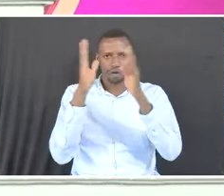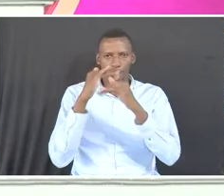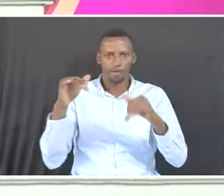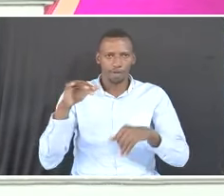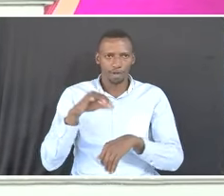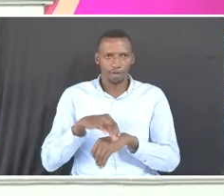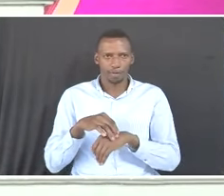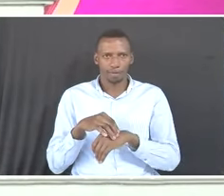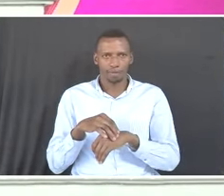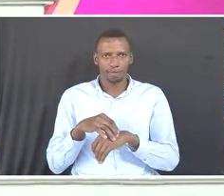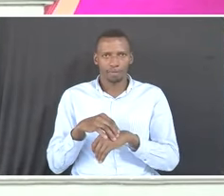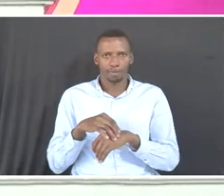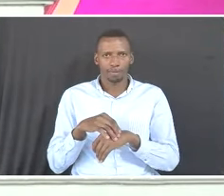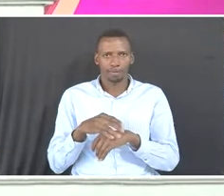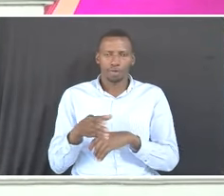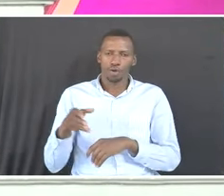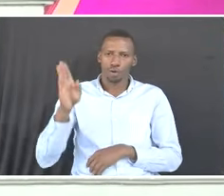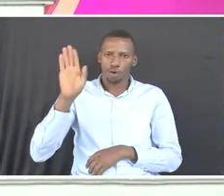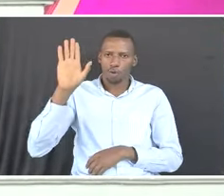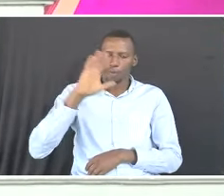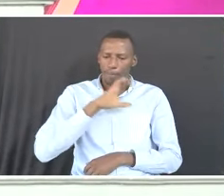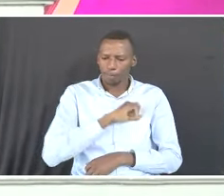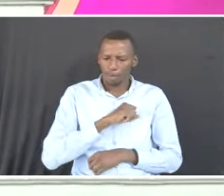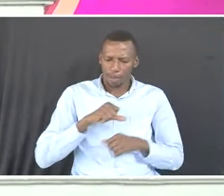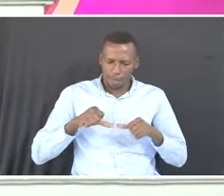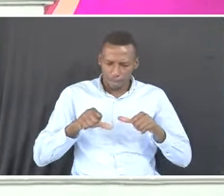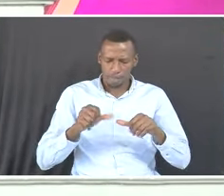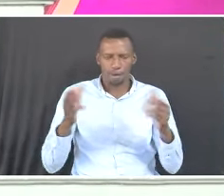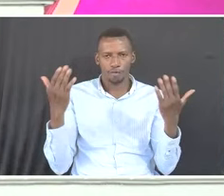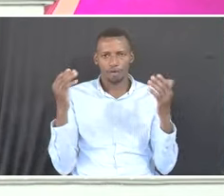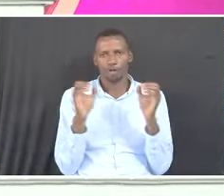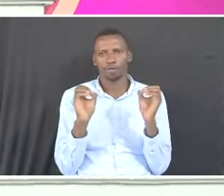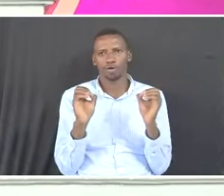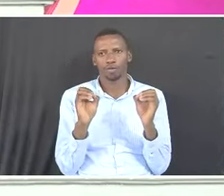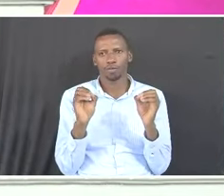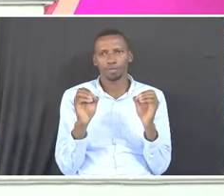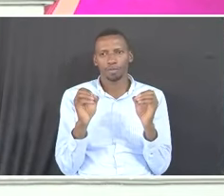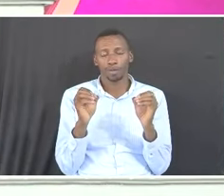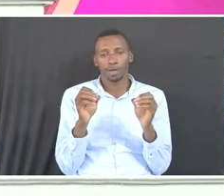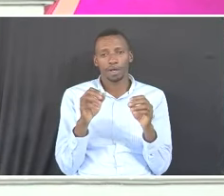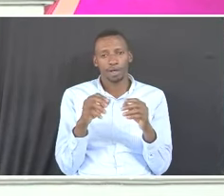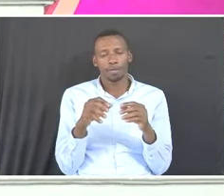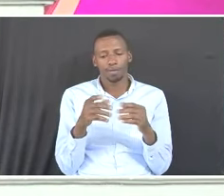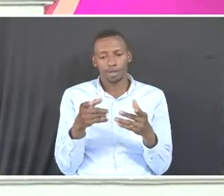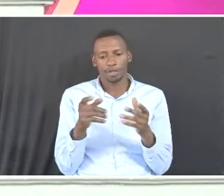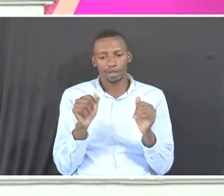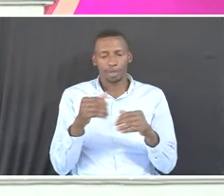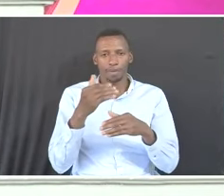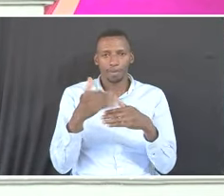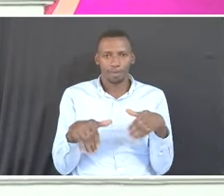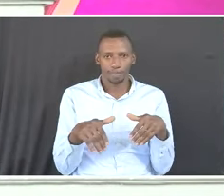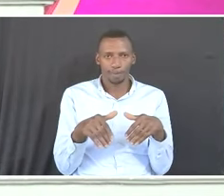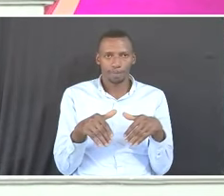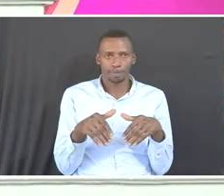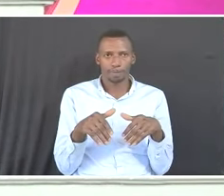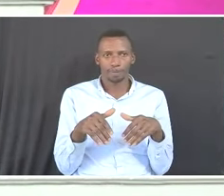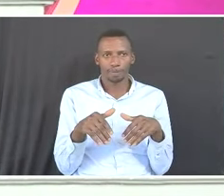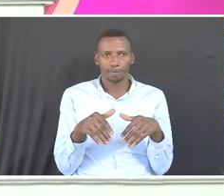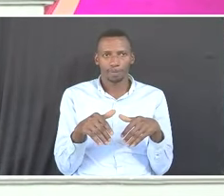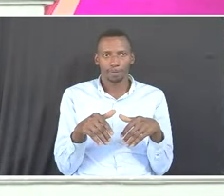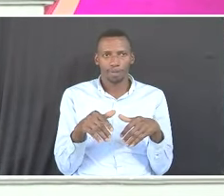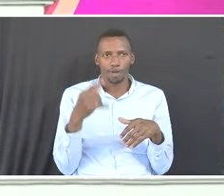of God, will not always last. The day of grace must have an end, and with many it is much shorter than we